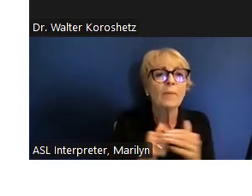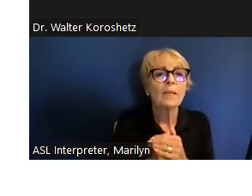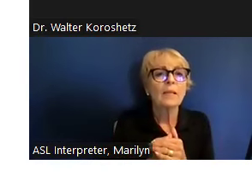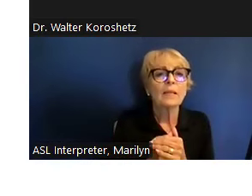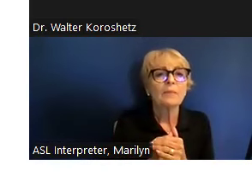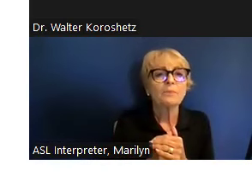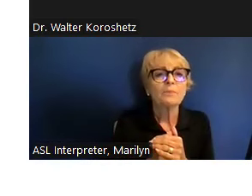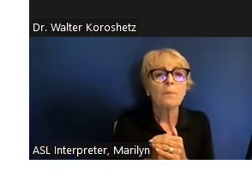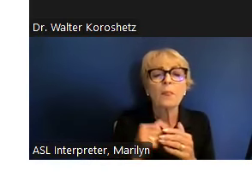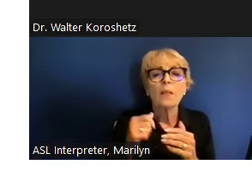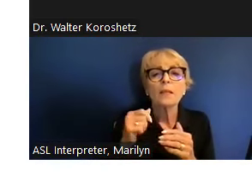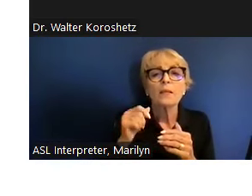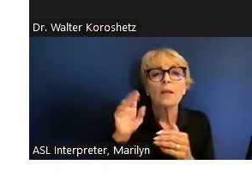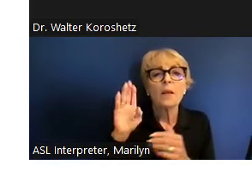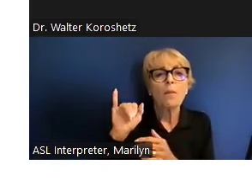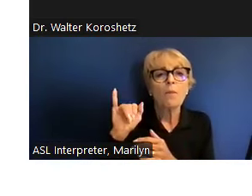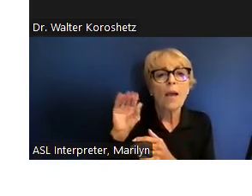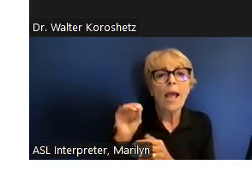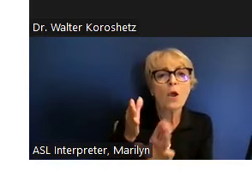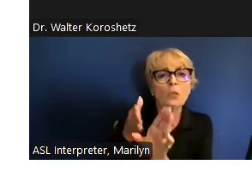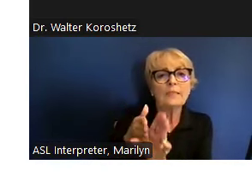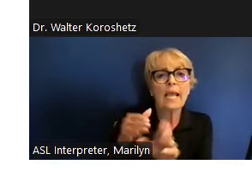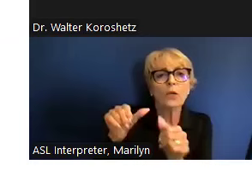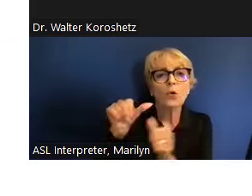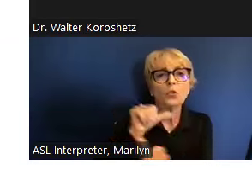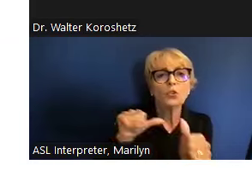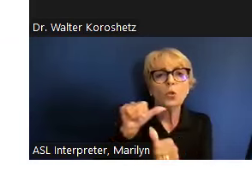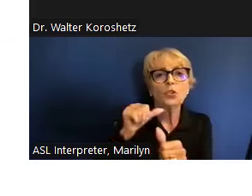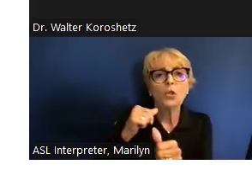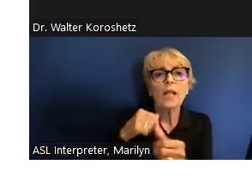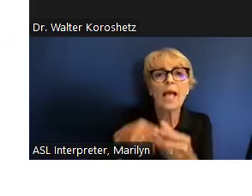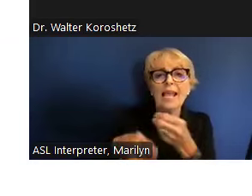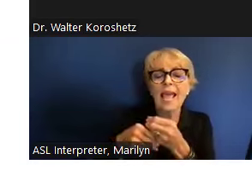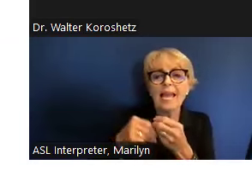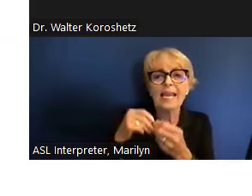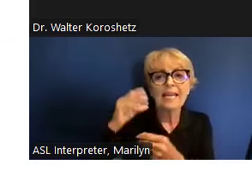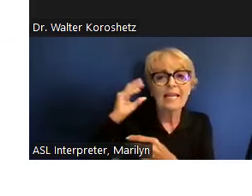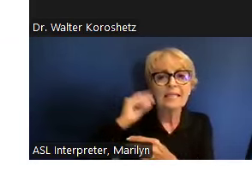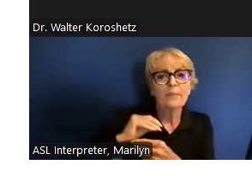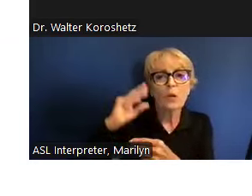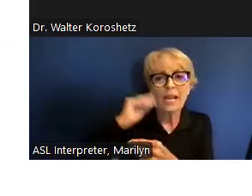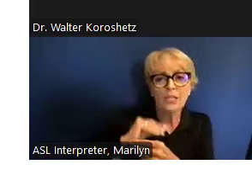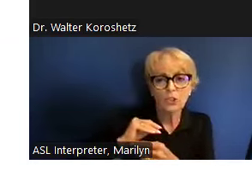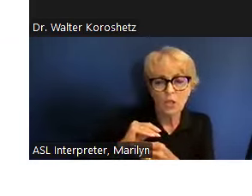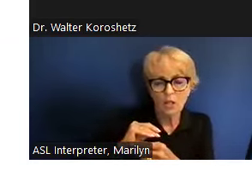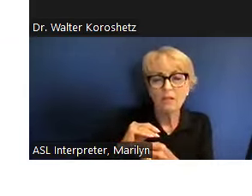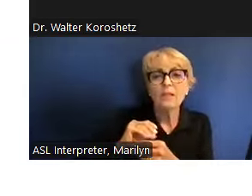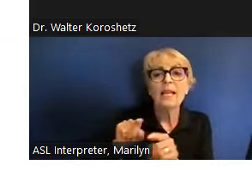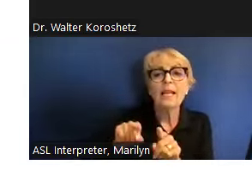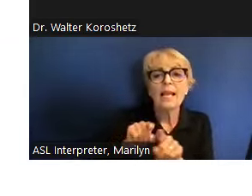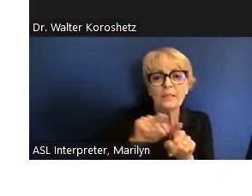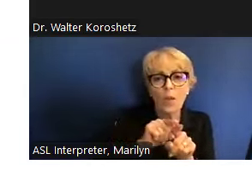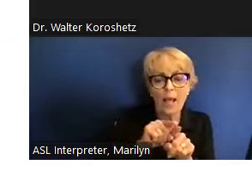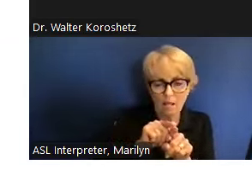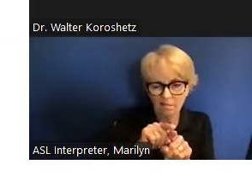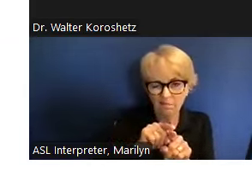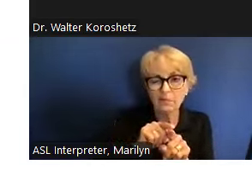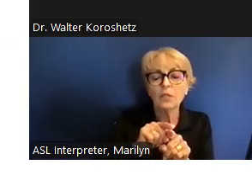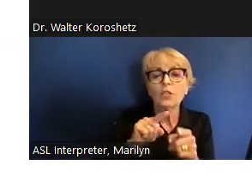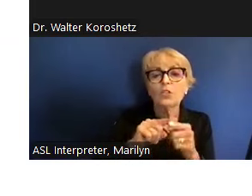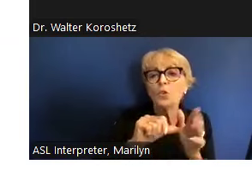So returning to this biopsychosocial, and I added experiential in here as well to really highlight